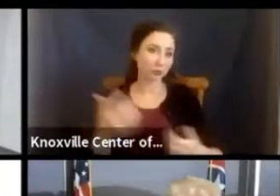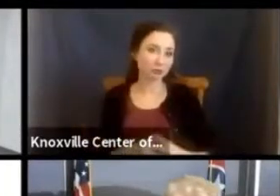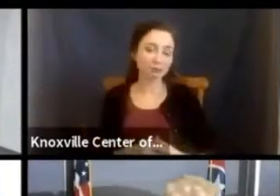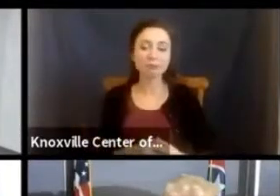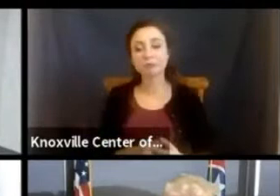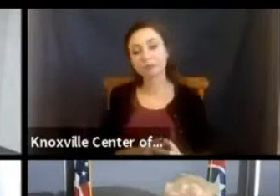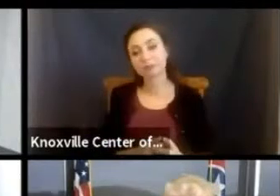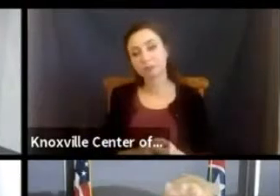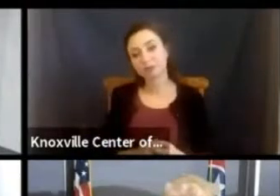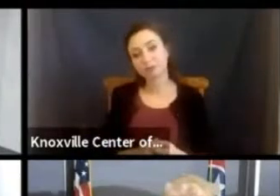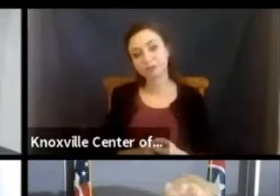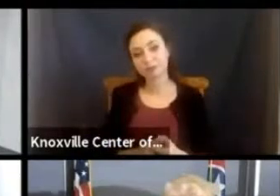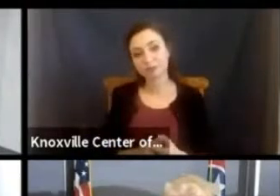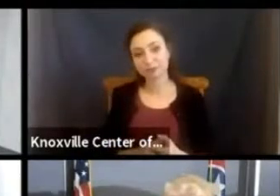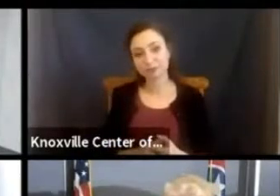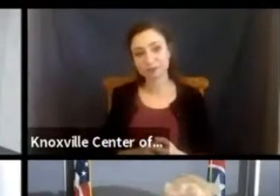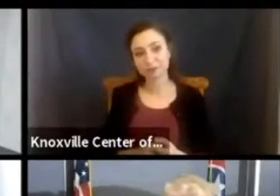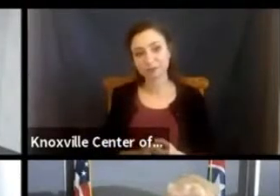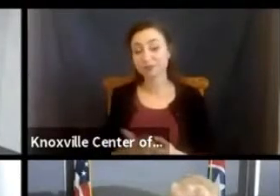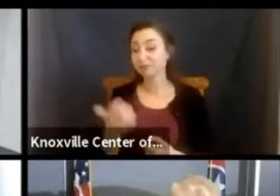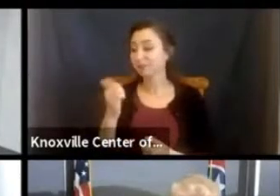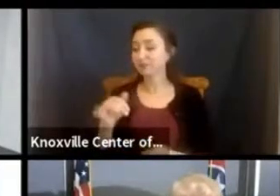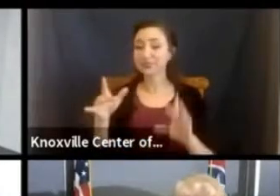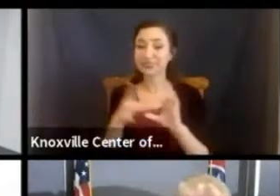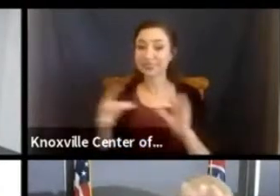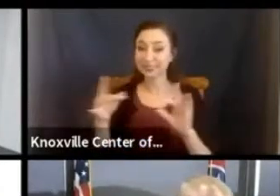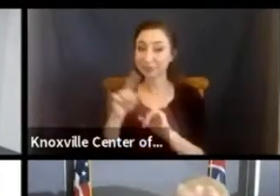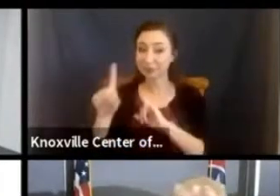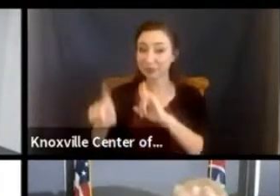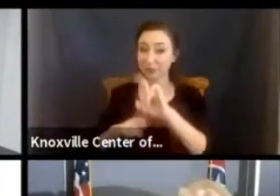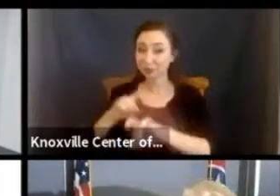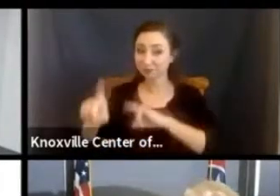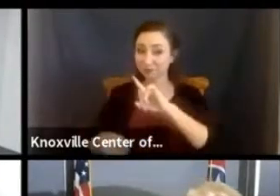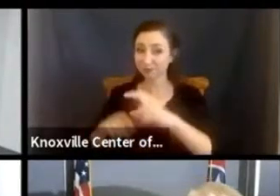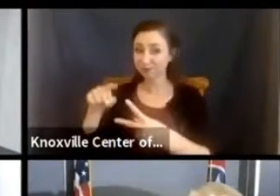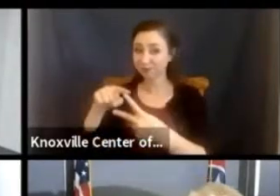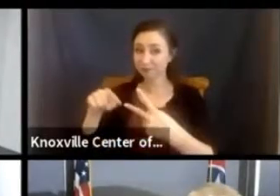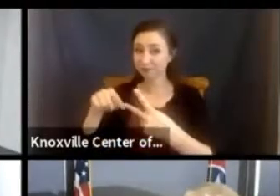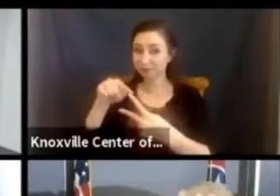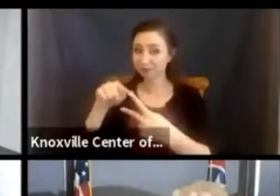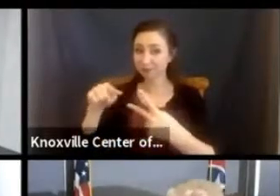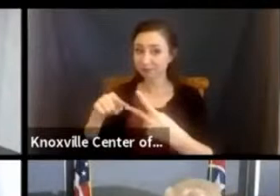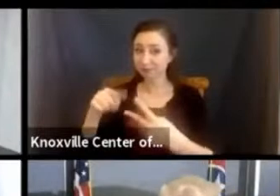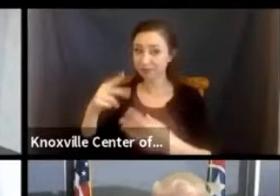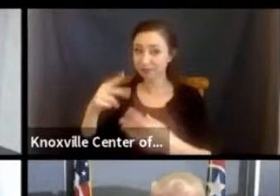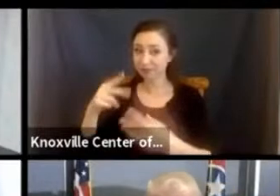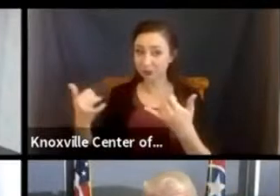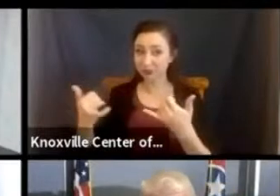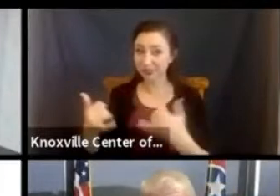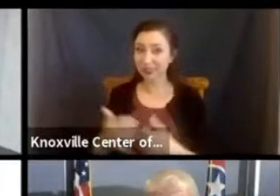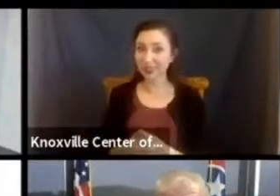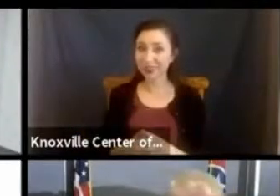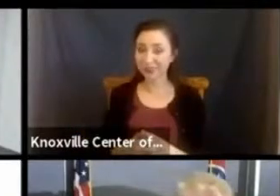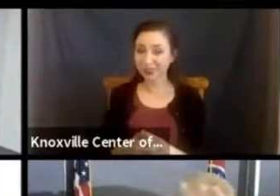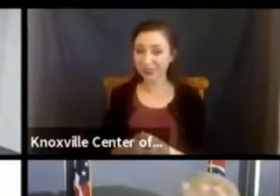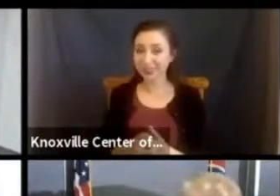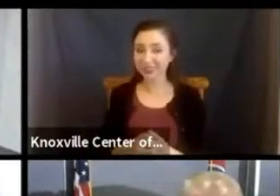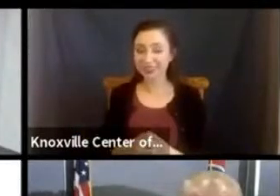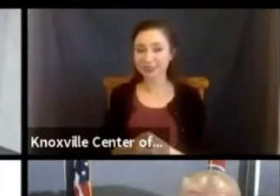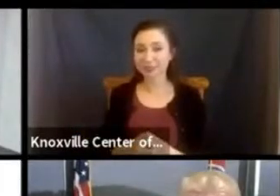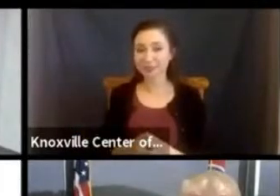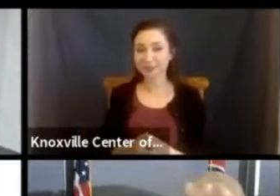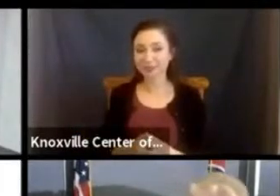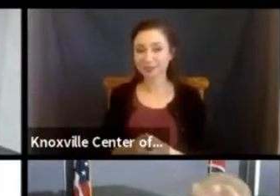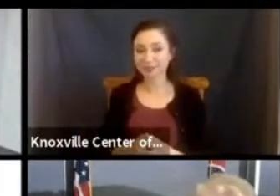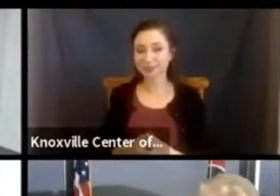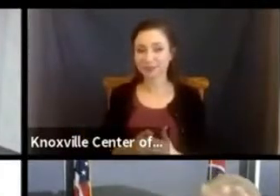you. Any comments, questions for either Mayor Kincannon or Chief Thomas from the board? I